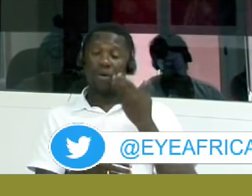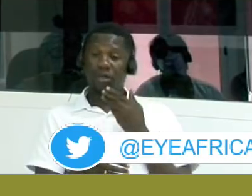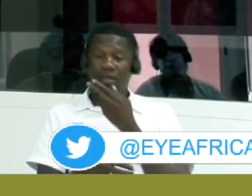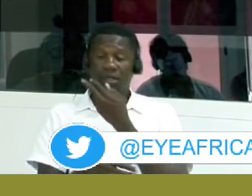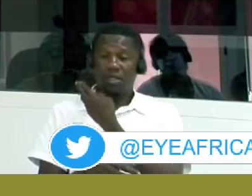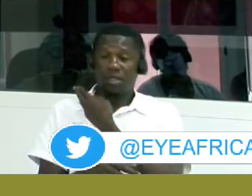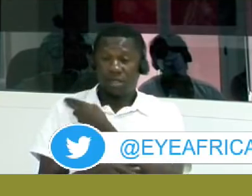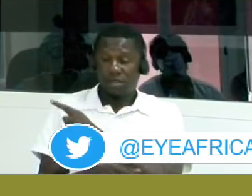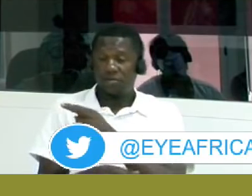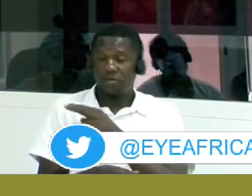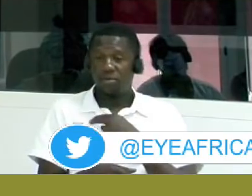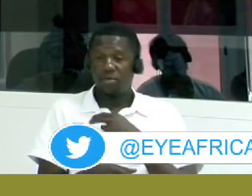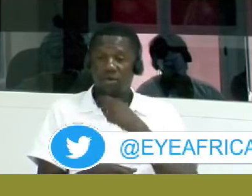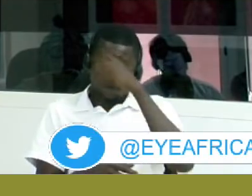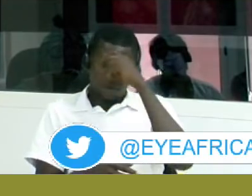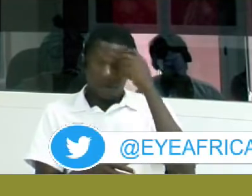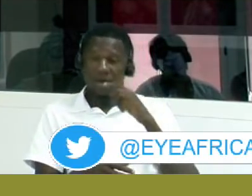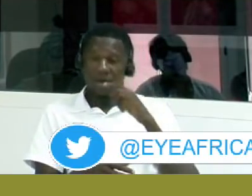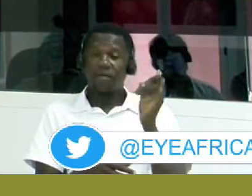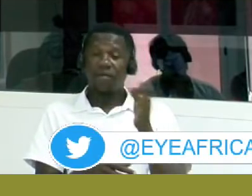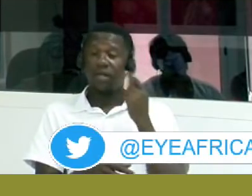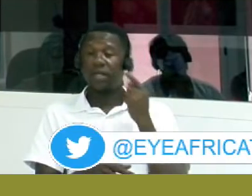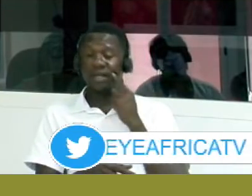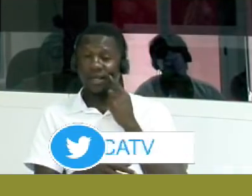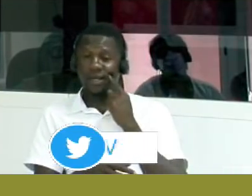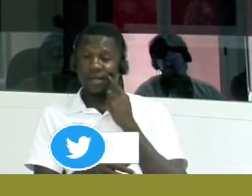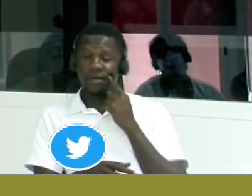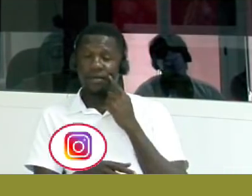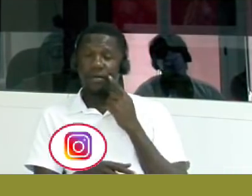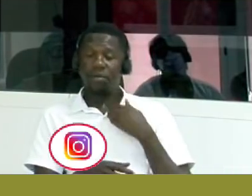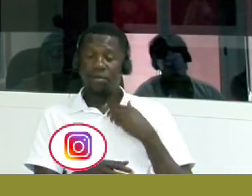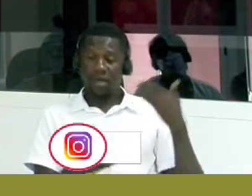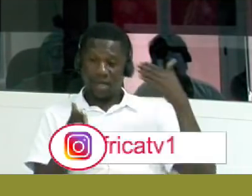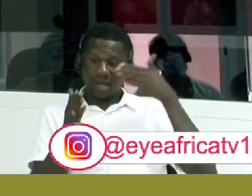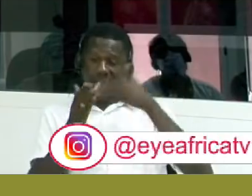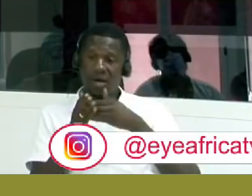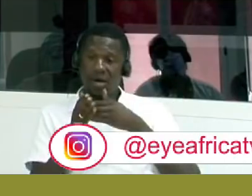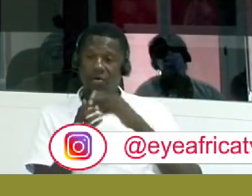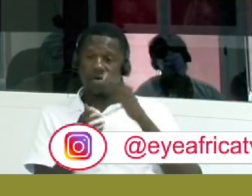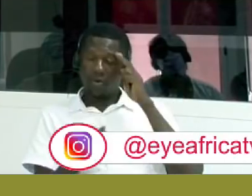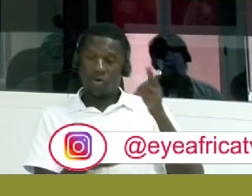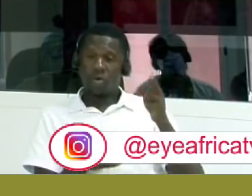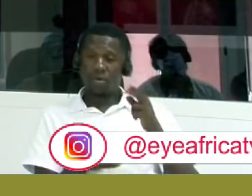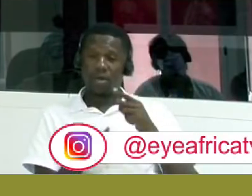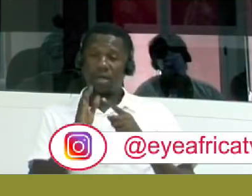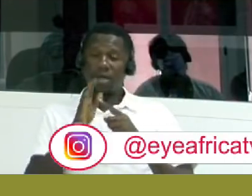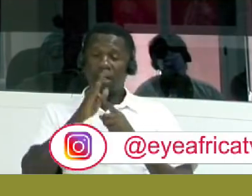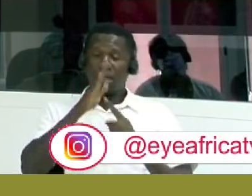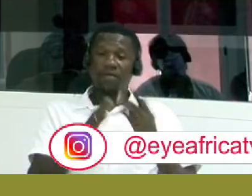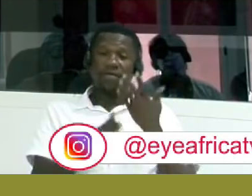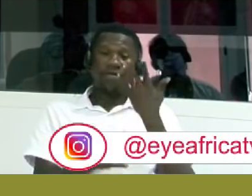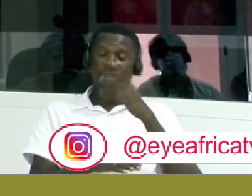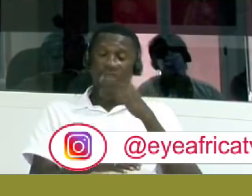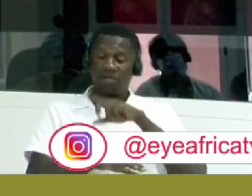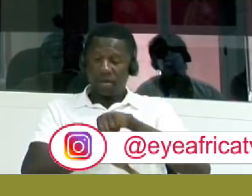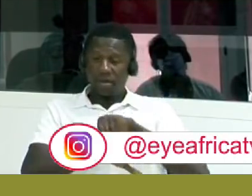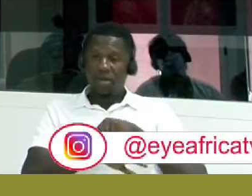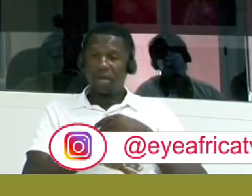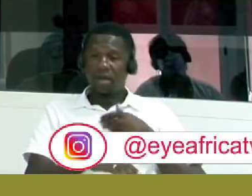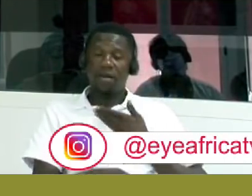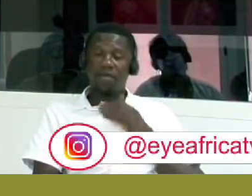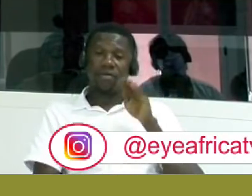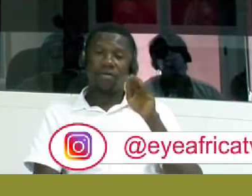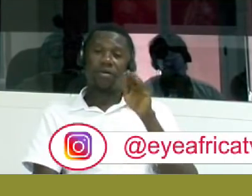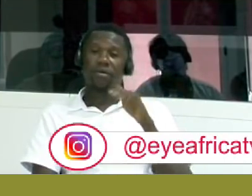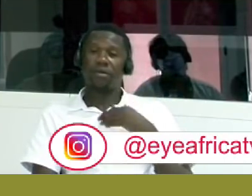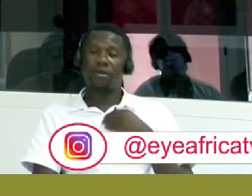hit the table, the very day, I arrived home, less than 5 minutes, I got a call. Hello,